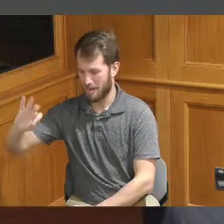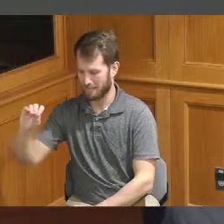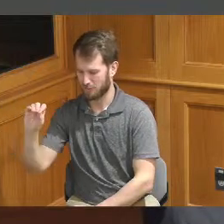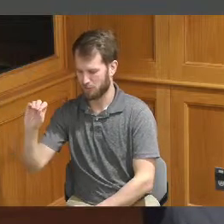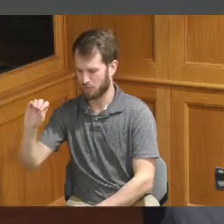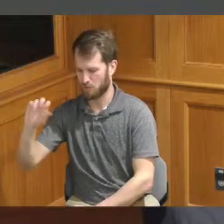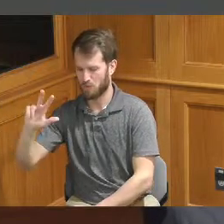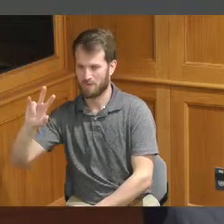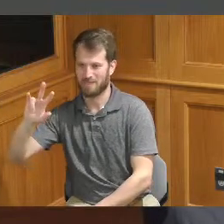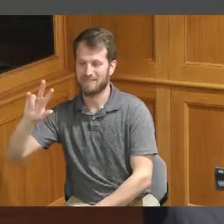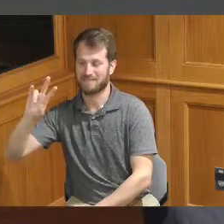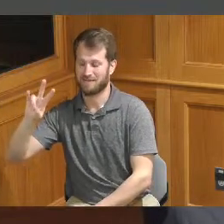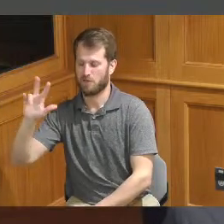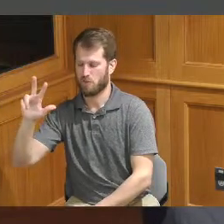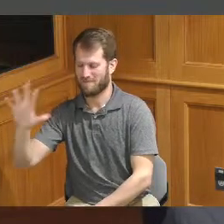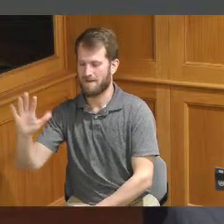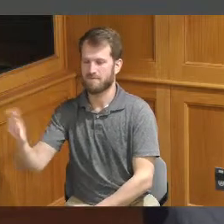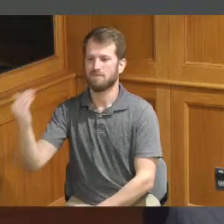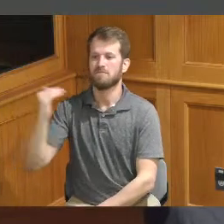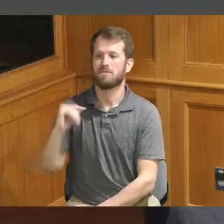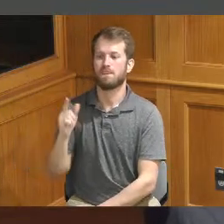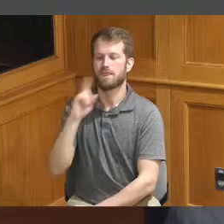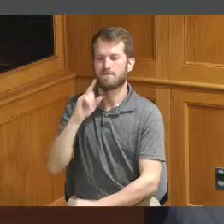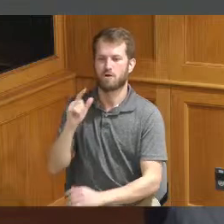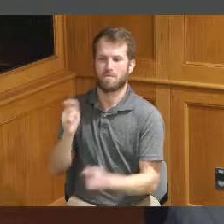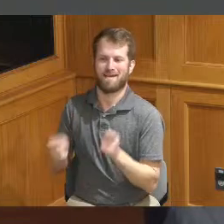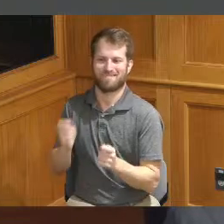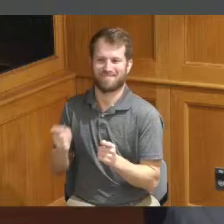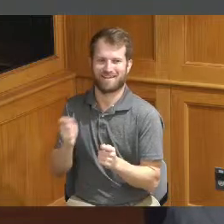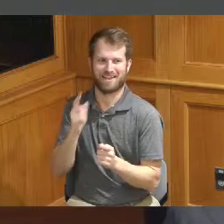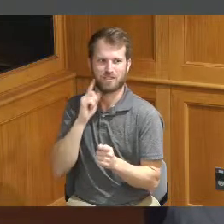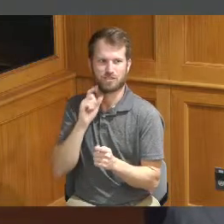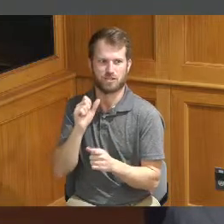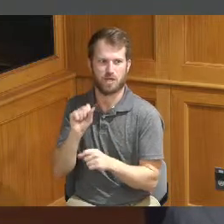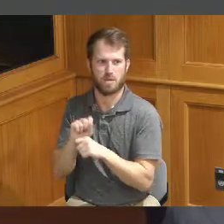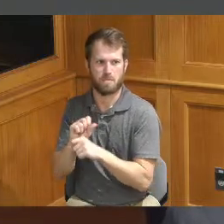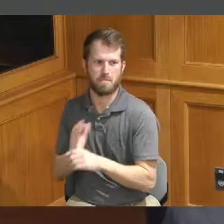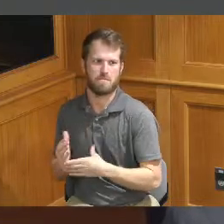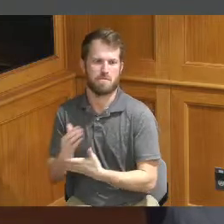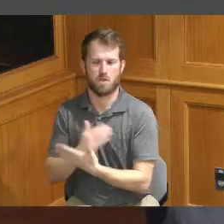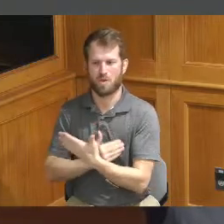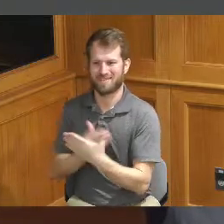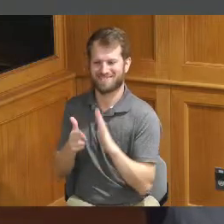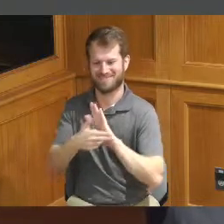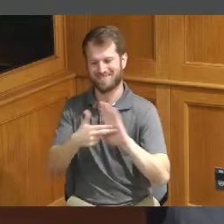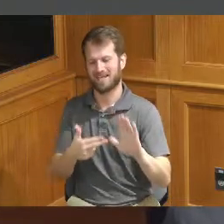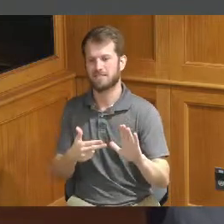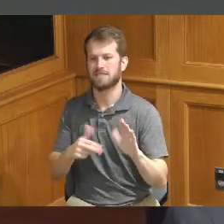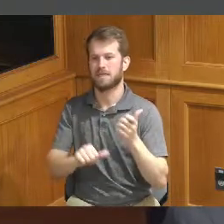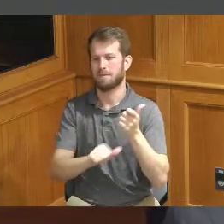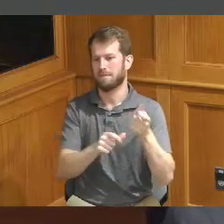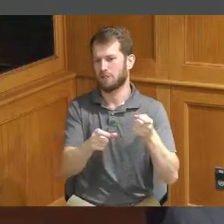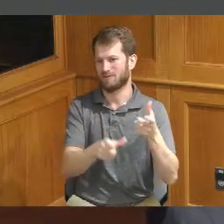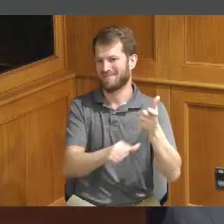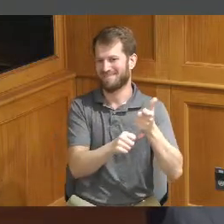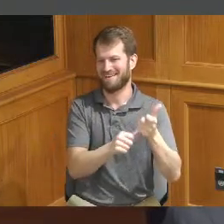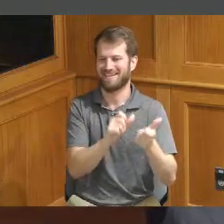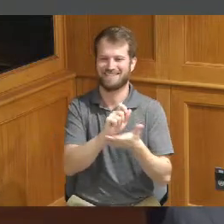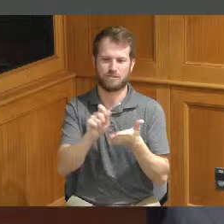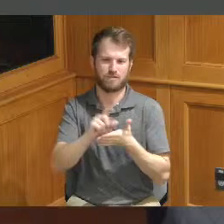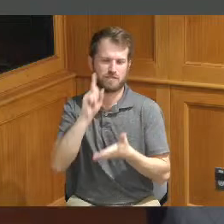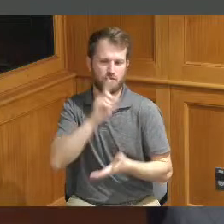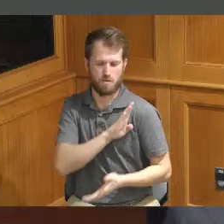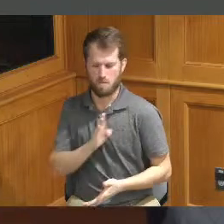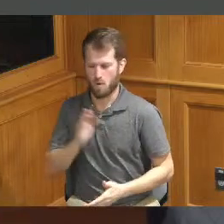adopt a resolution modifying salaries of employees classified as administrative aides and secretary to the board. Then we have